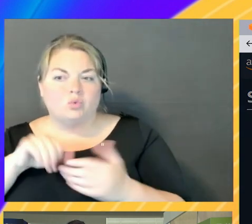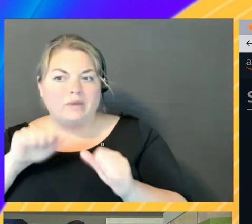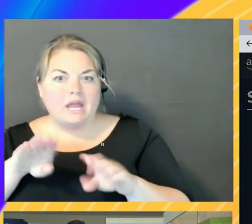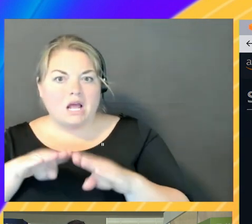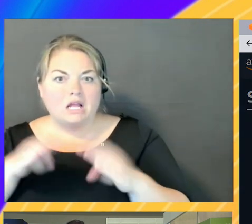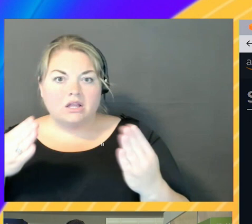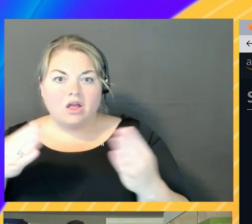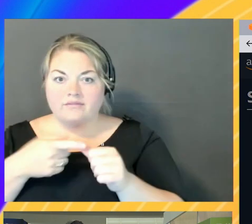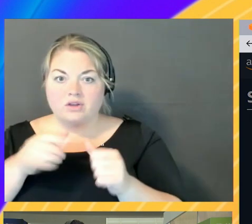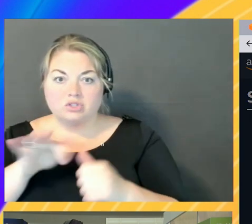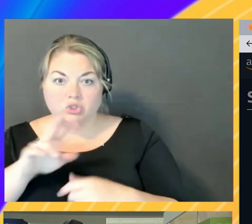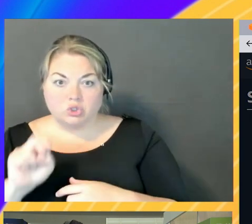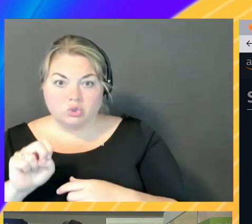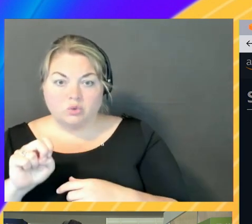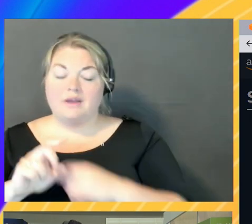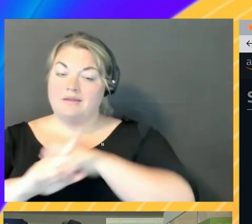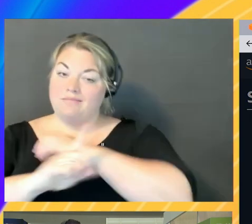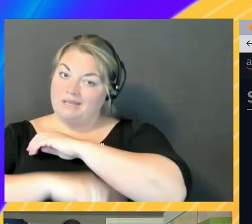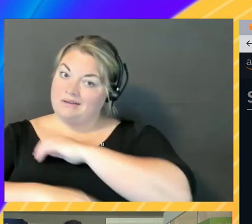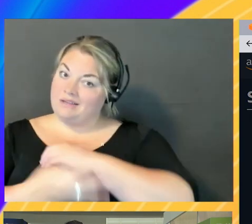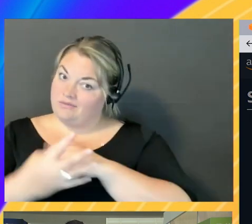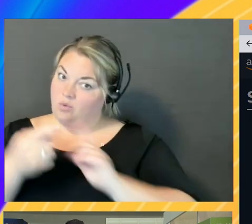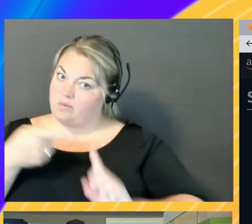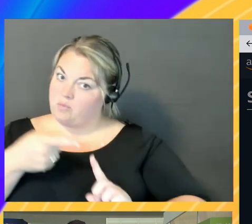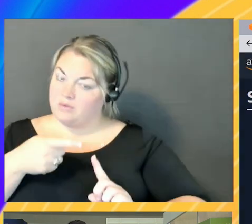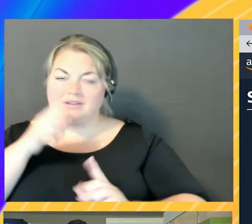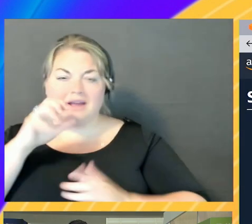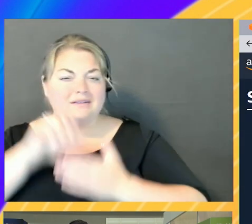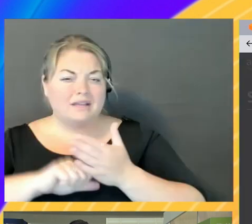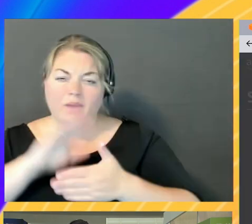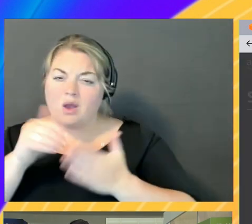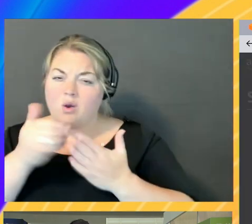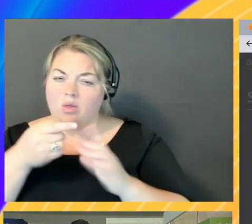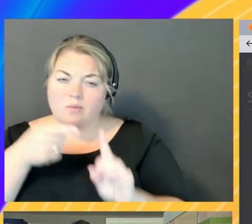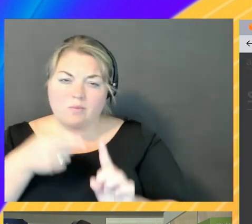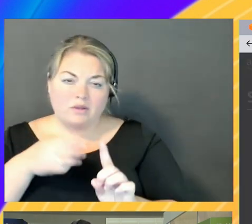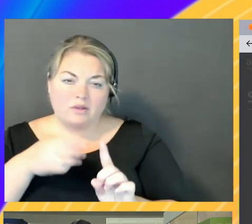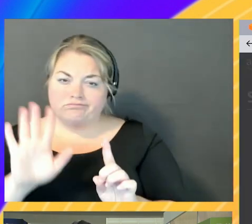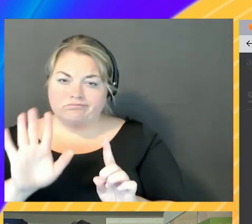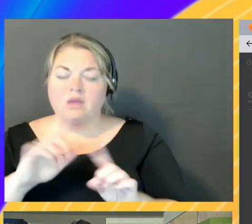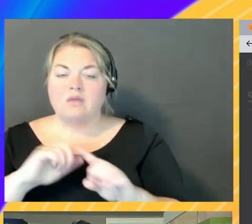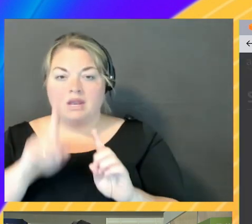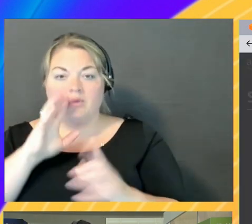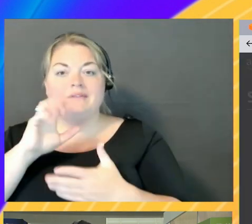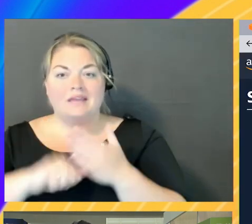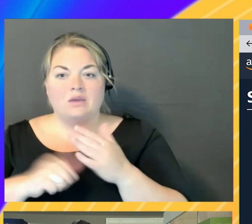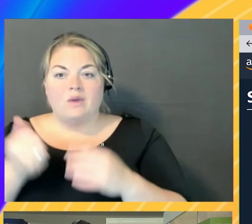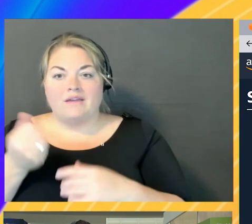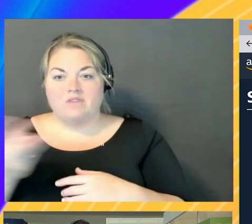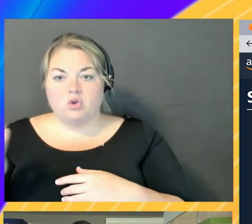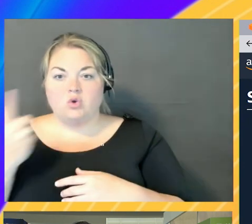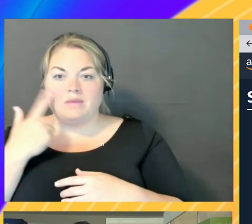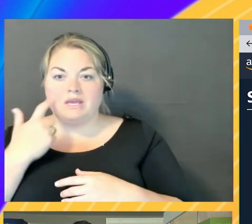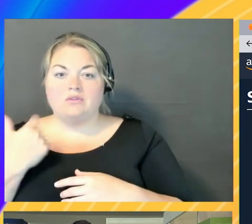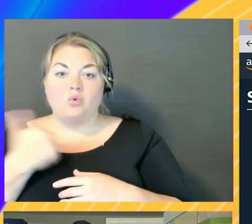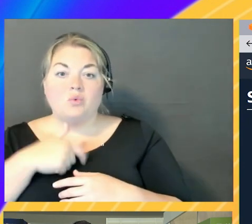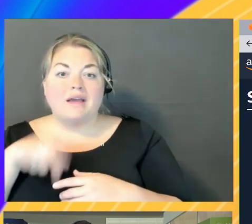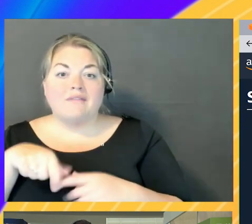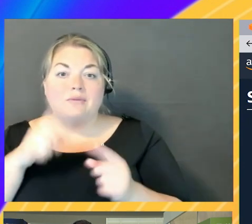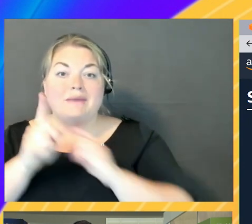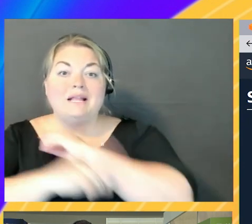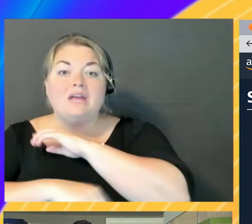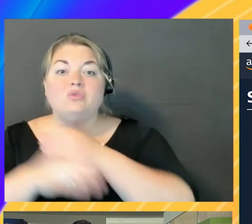be 4 points. It's not taking away all of the points from you, but it's going to take away a few because, we have to penalize you in some way, shape, or